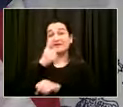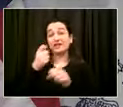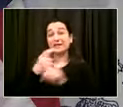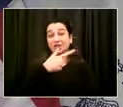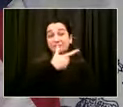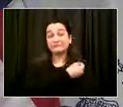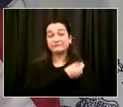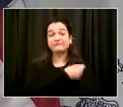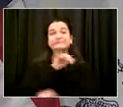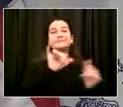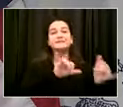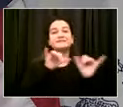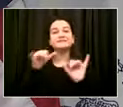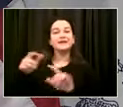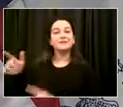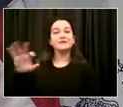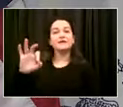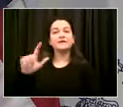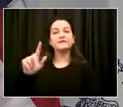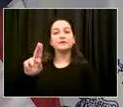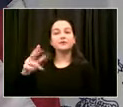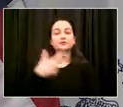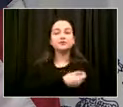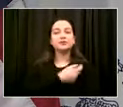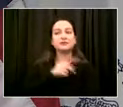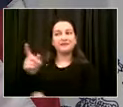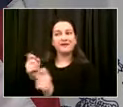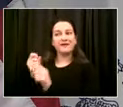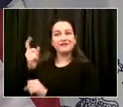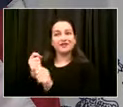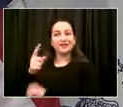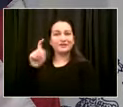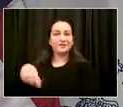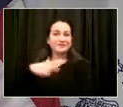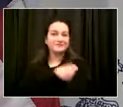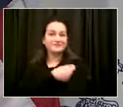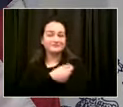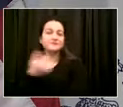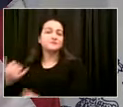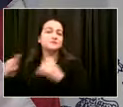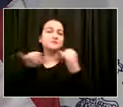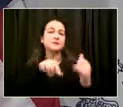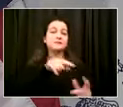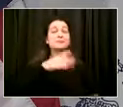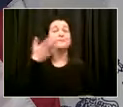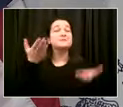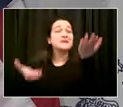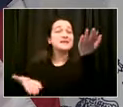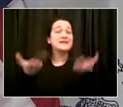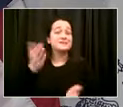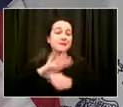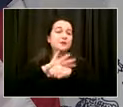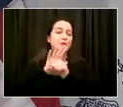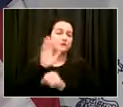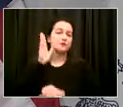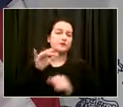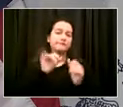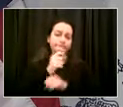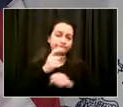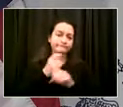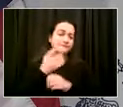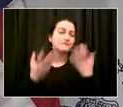think the really practical point that we have a chance to box this disease out in